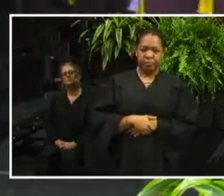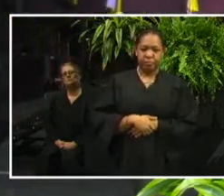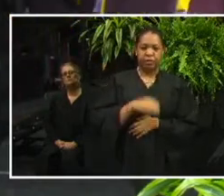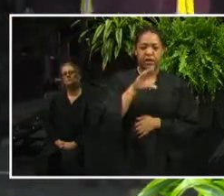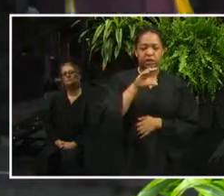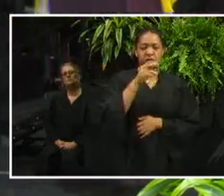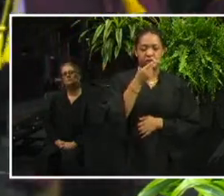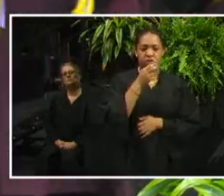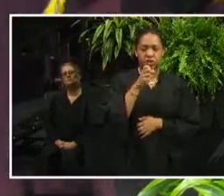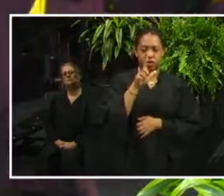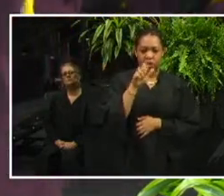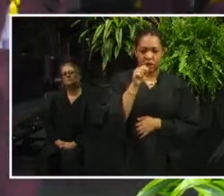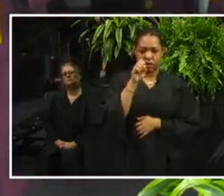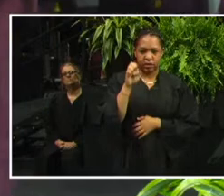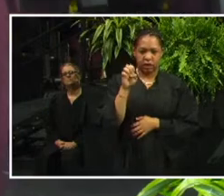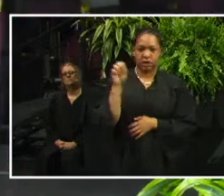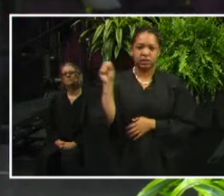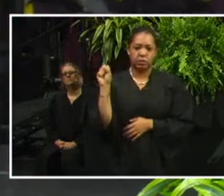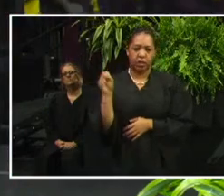Chelsea Jade Smith.